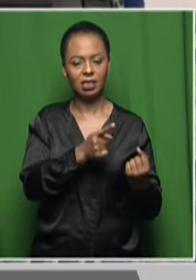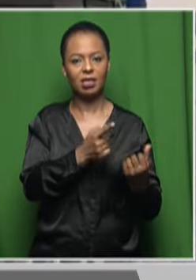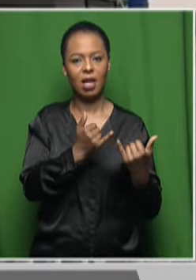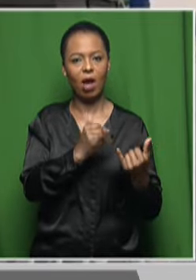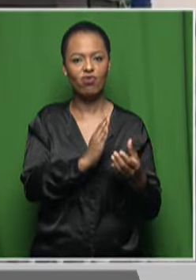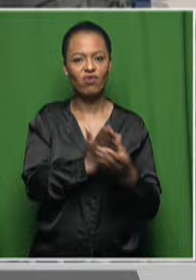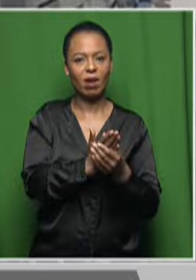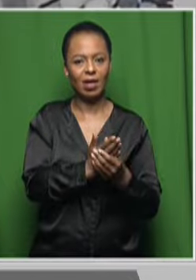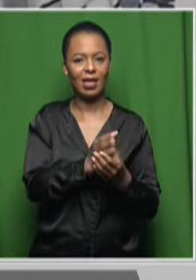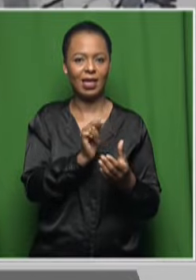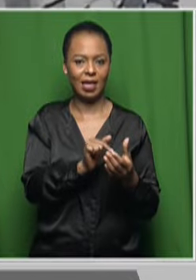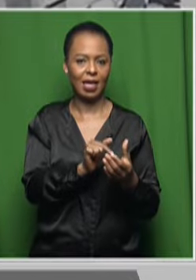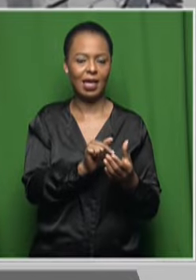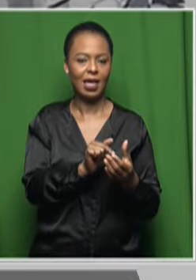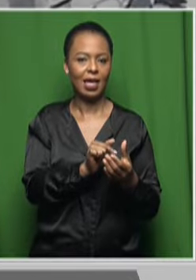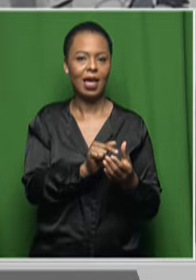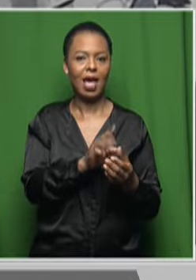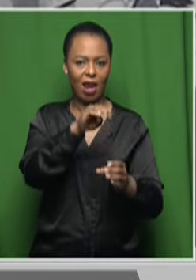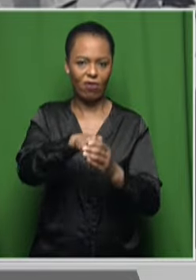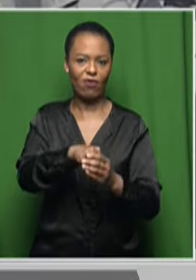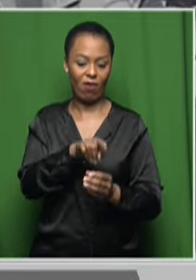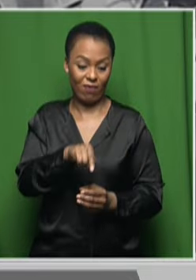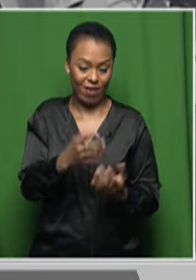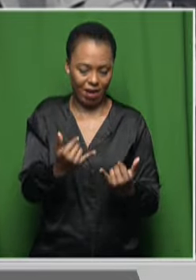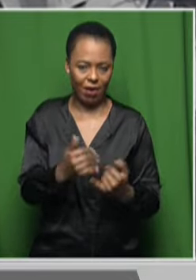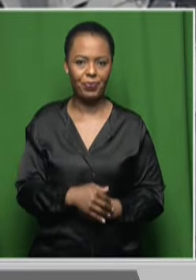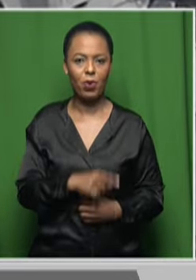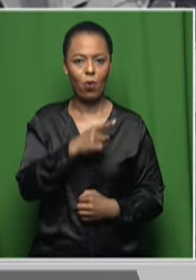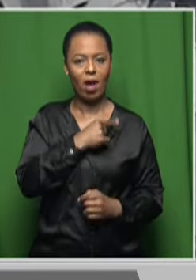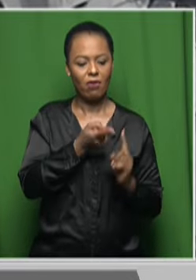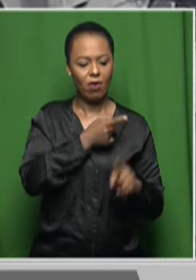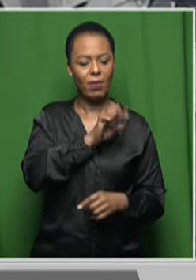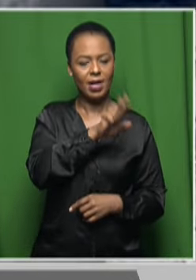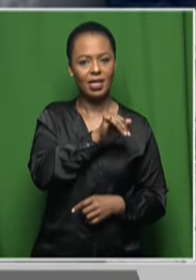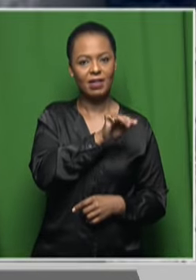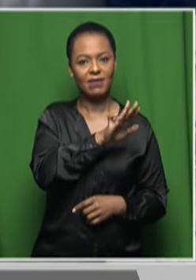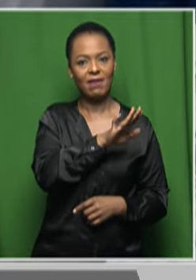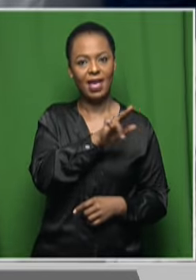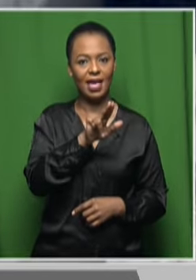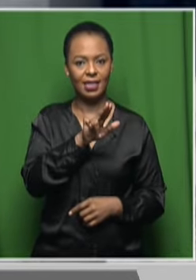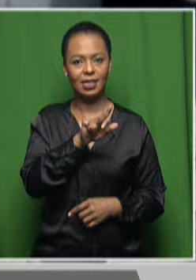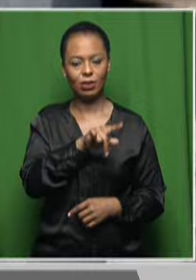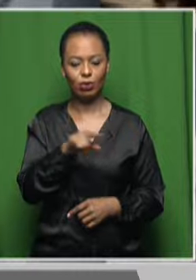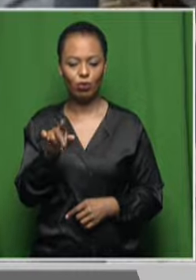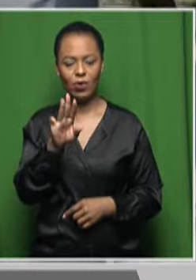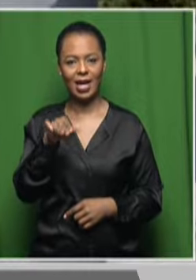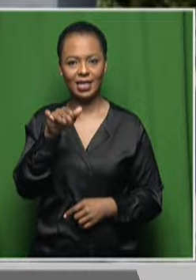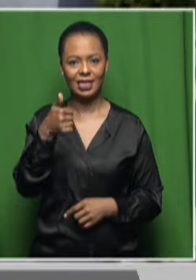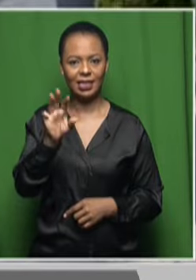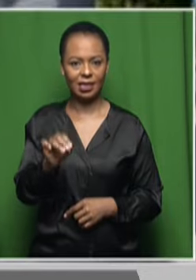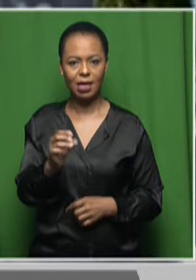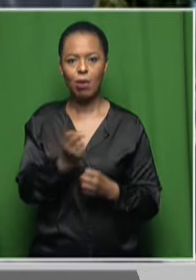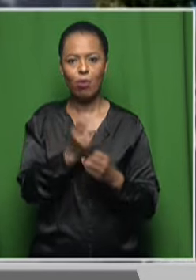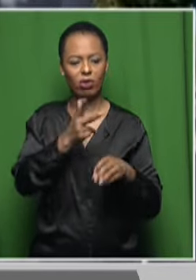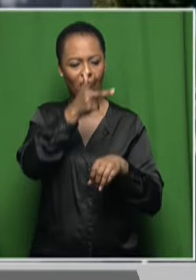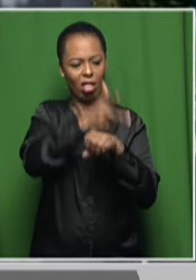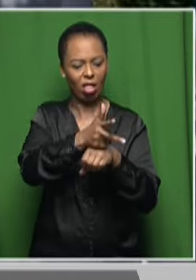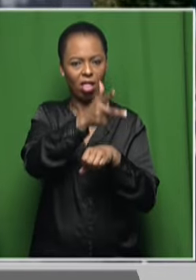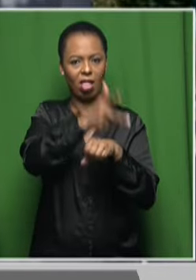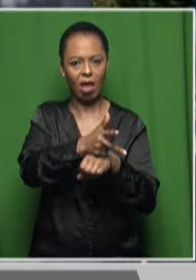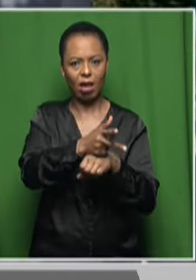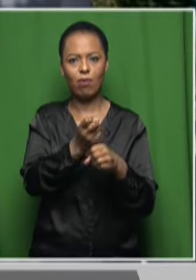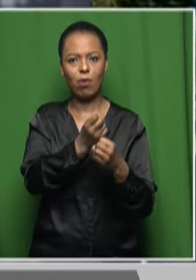know that between 1958 and 1960, Sobukwe was the most recorded, the most